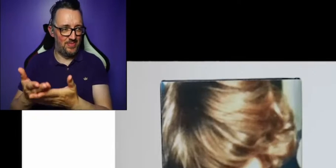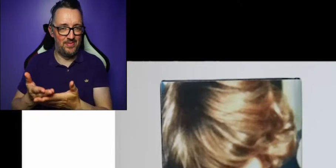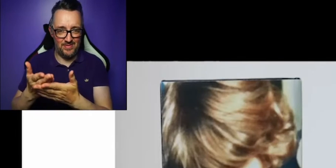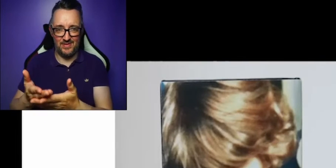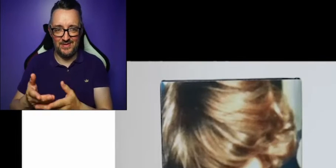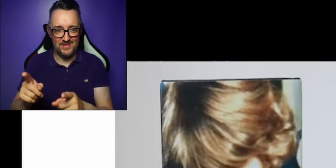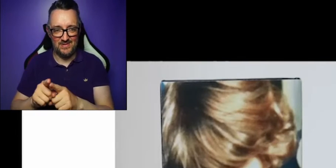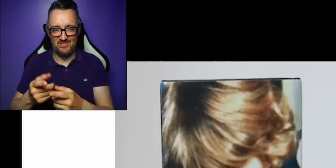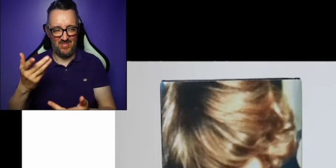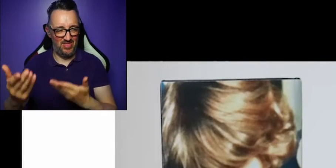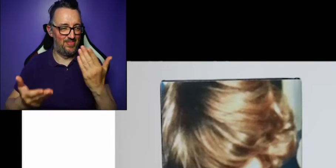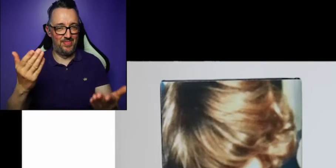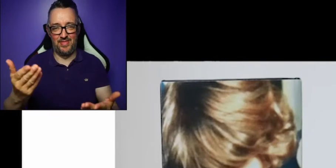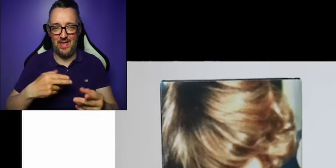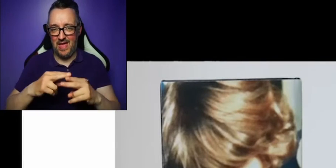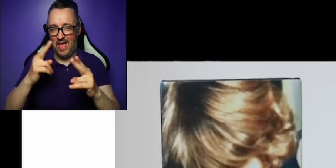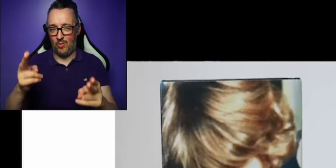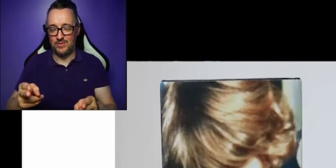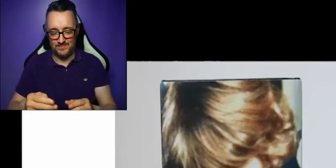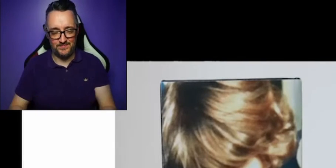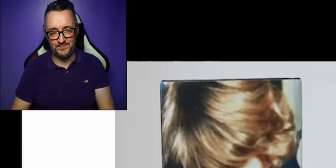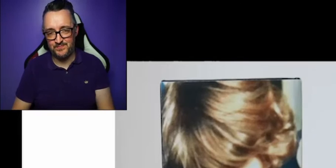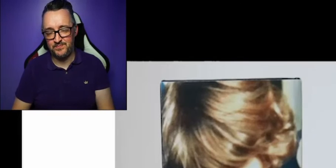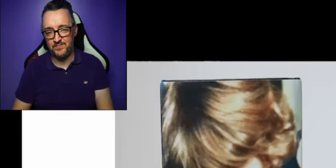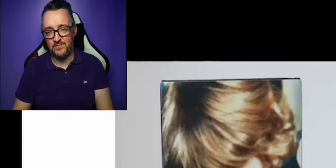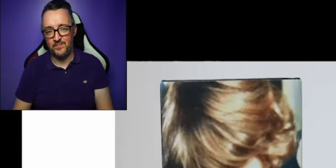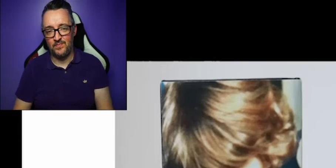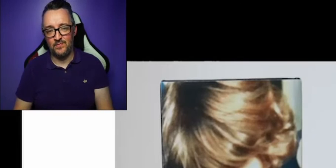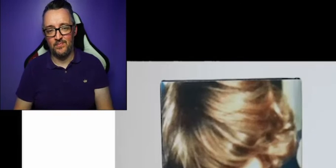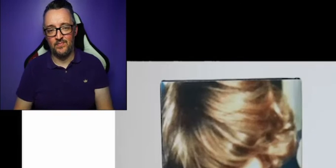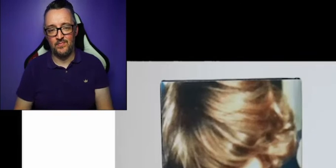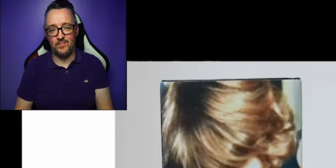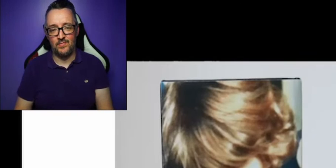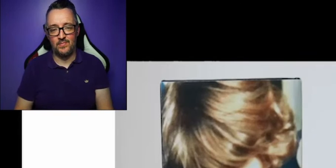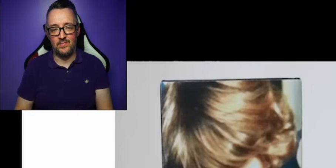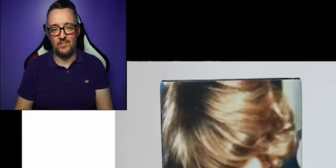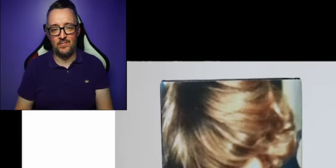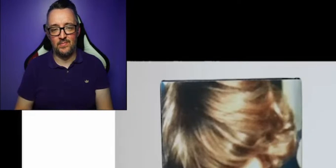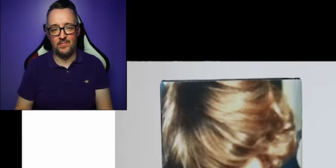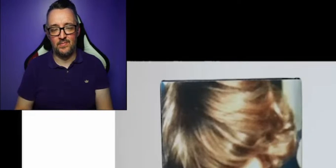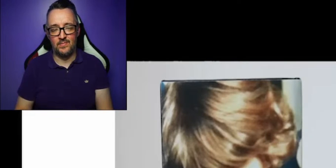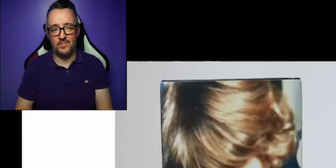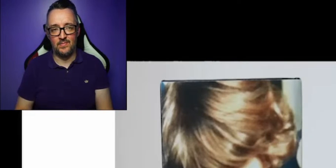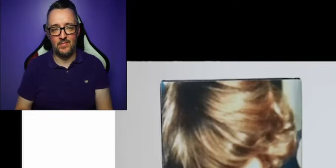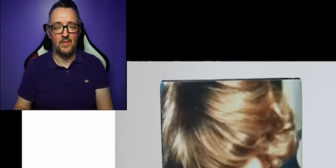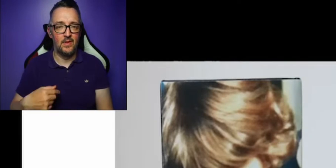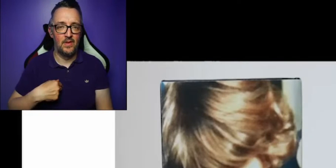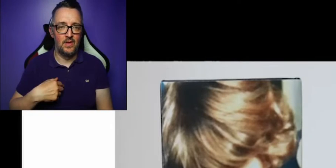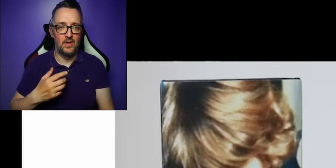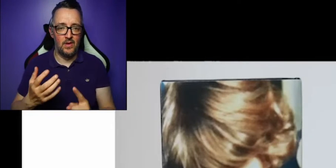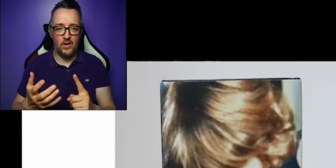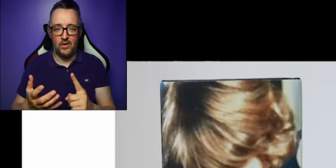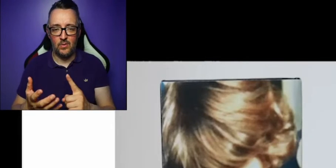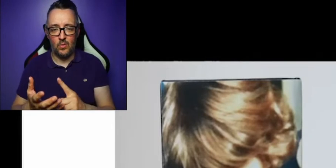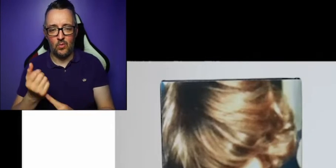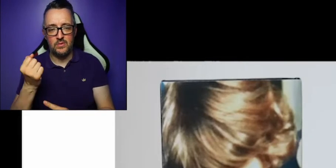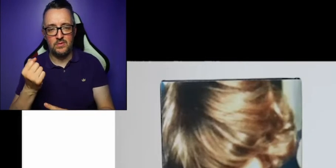in, you know, with all the stuff that I keep for making. And then I got